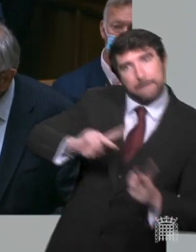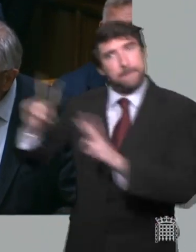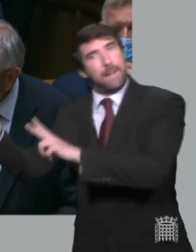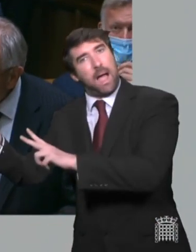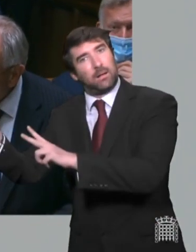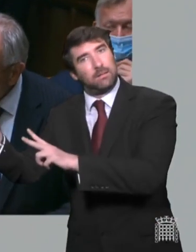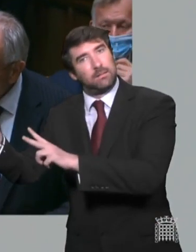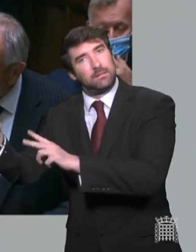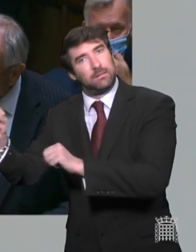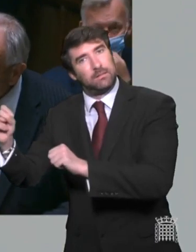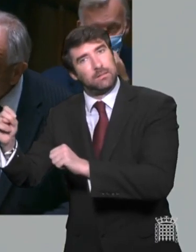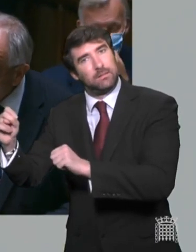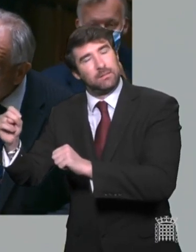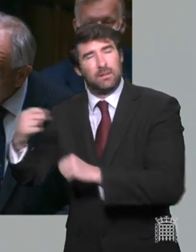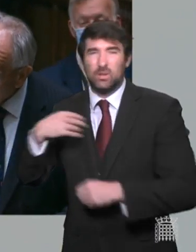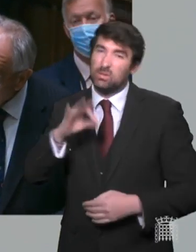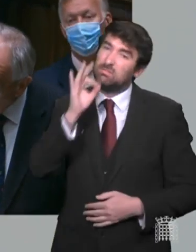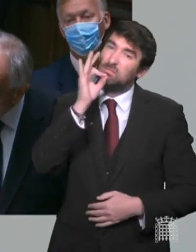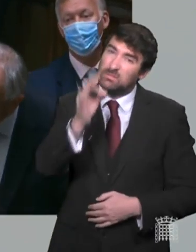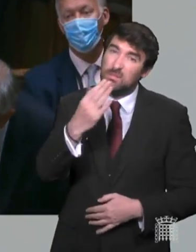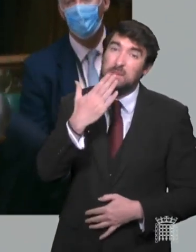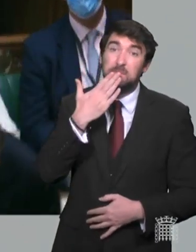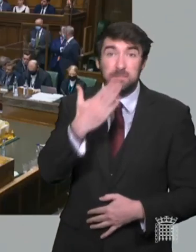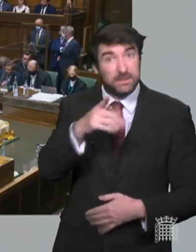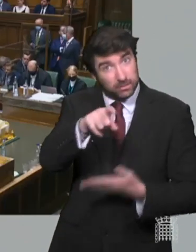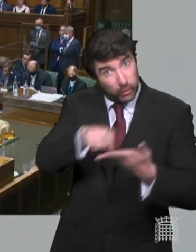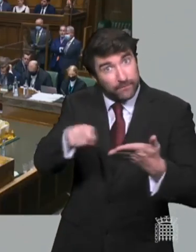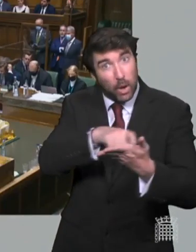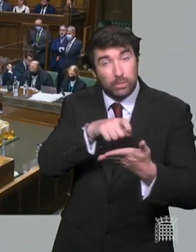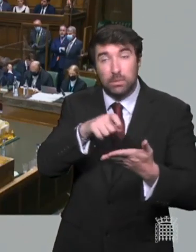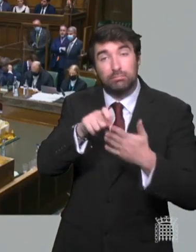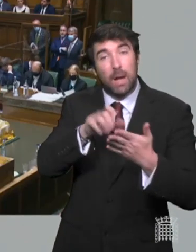Minister urge his colleagues to vote for the bill on Friday?